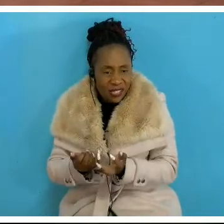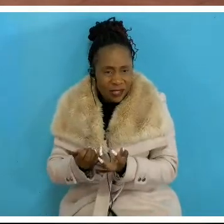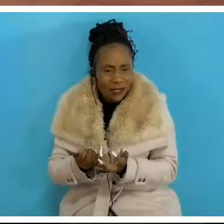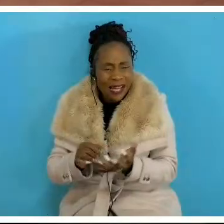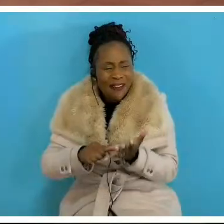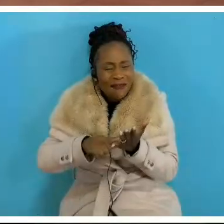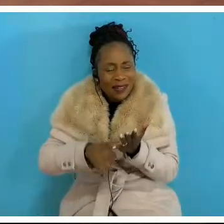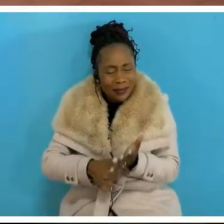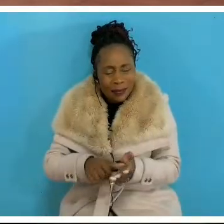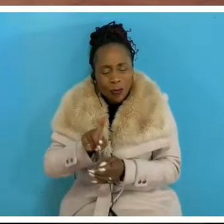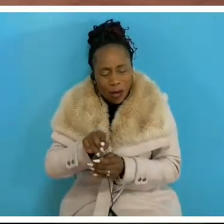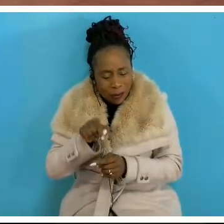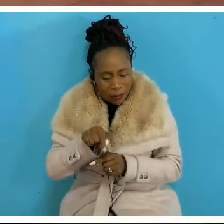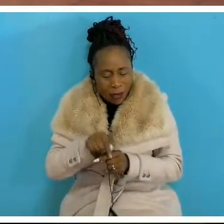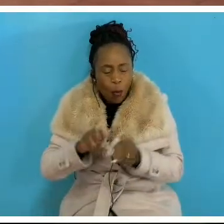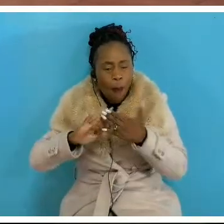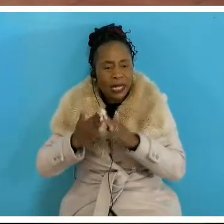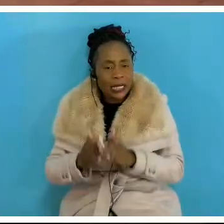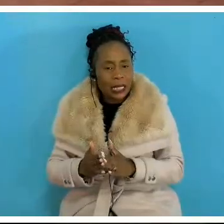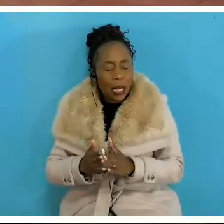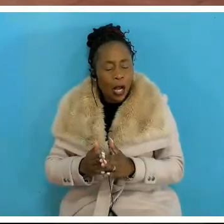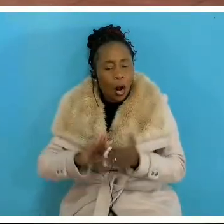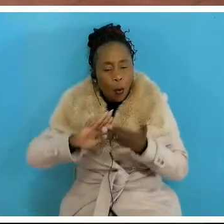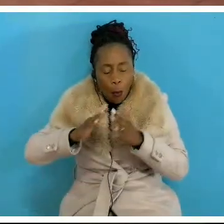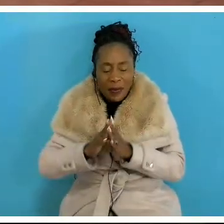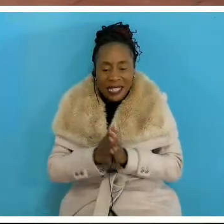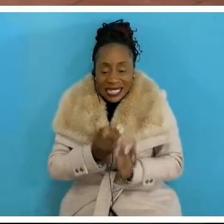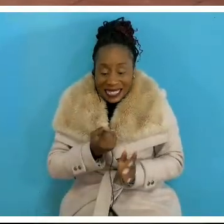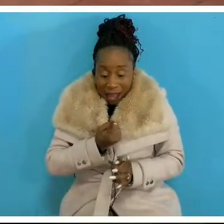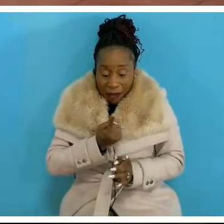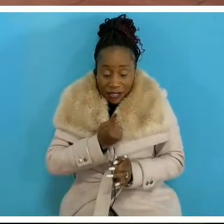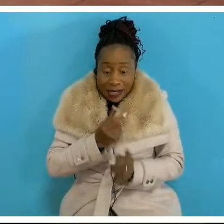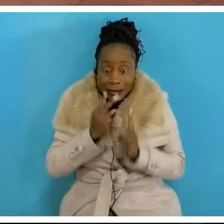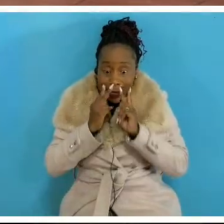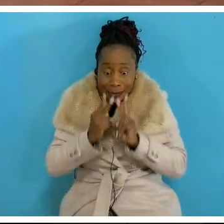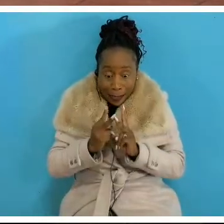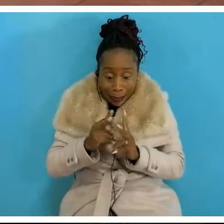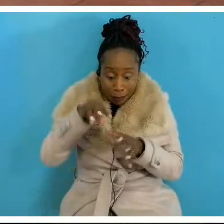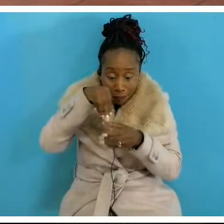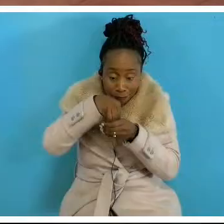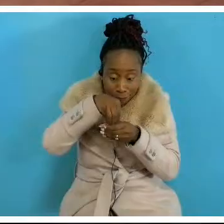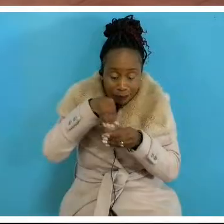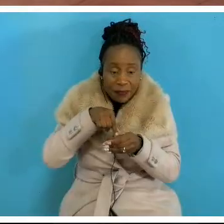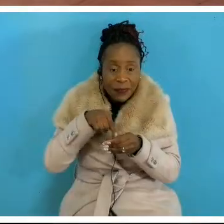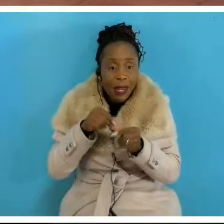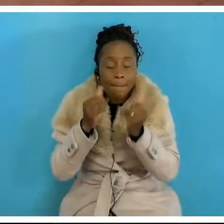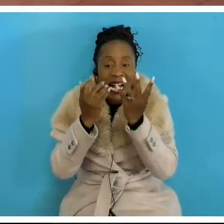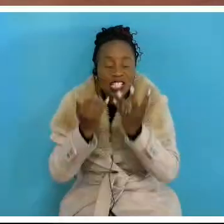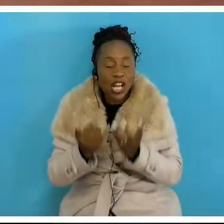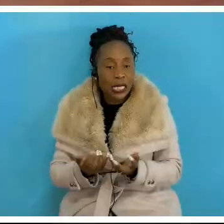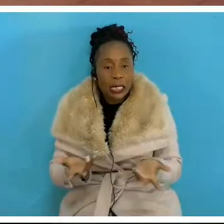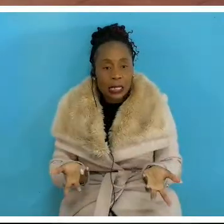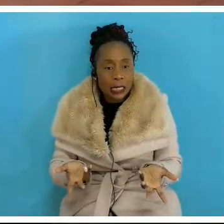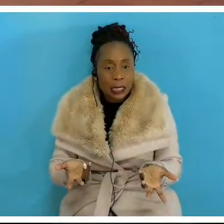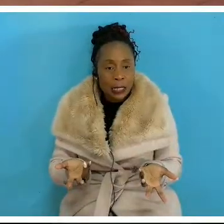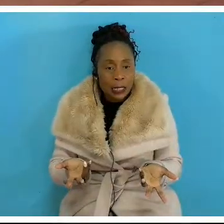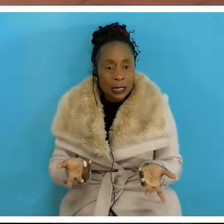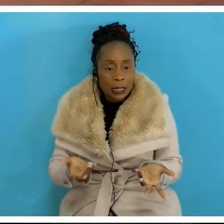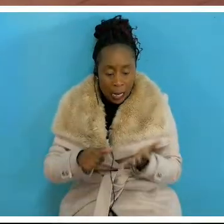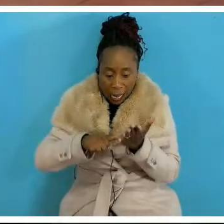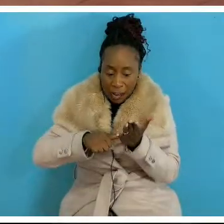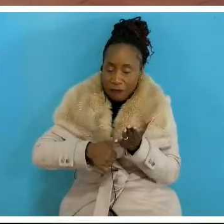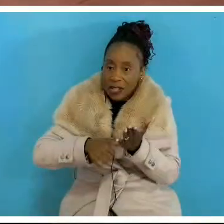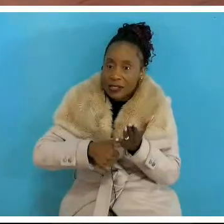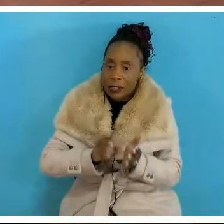the community. The community should see themselves in that budget, you see. So there should be that